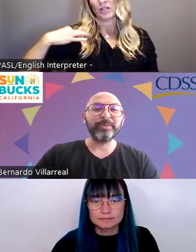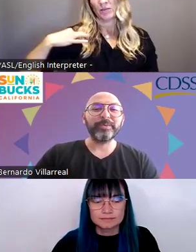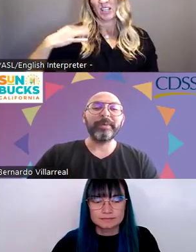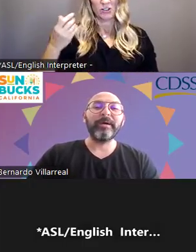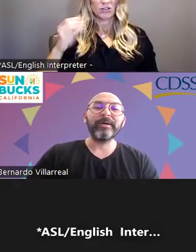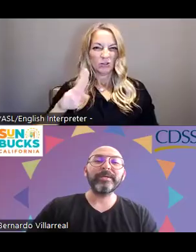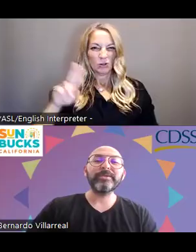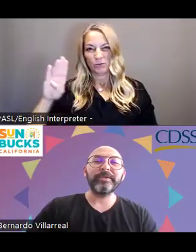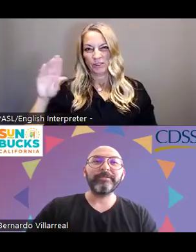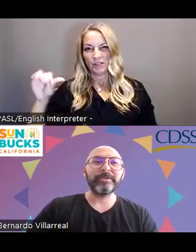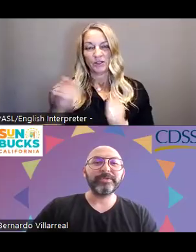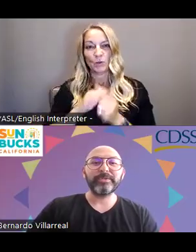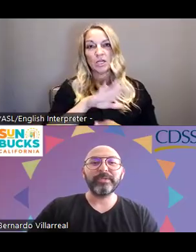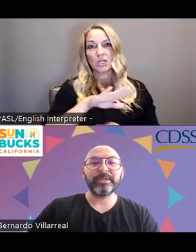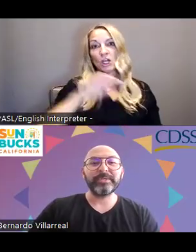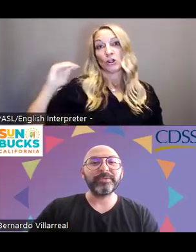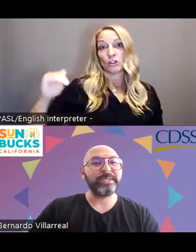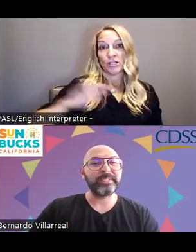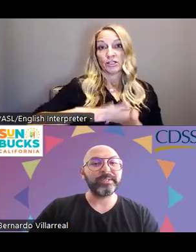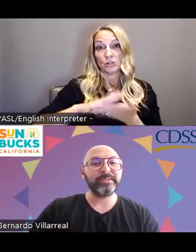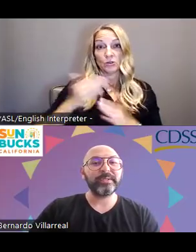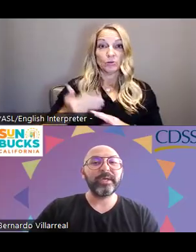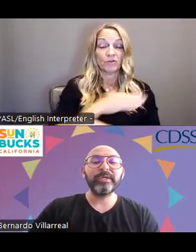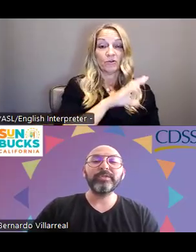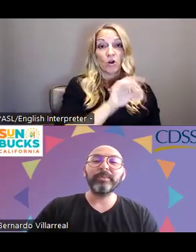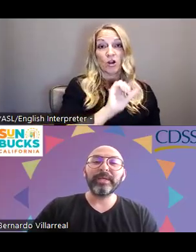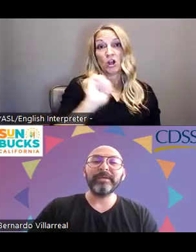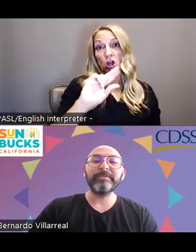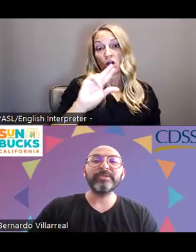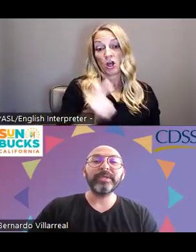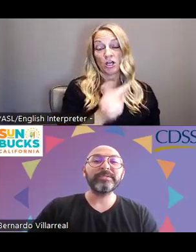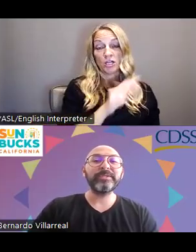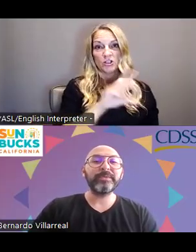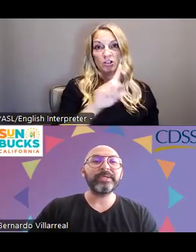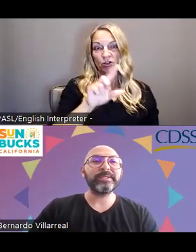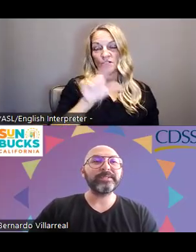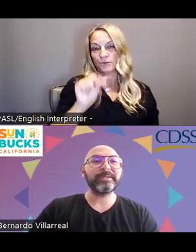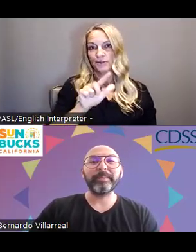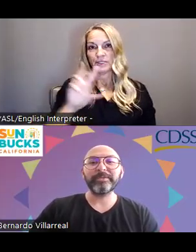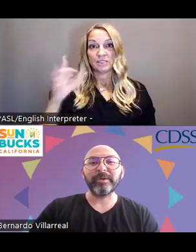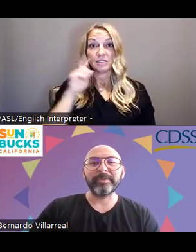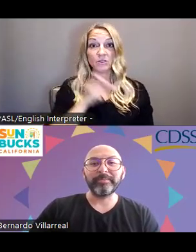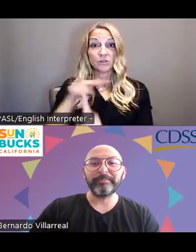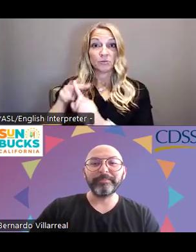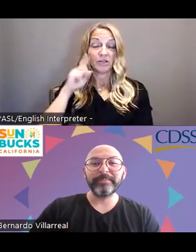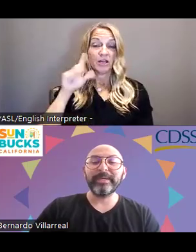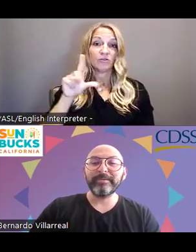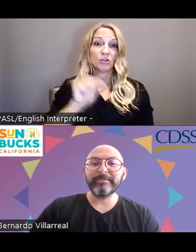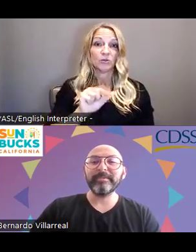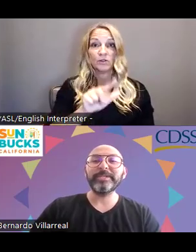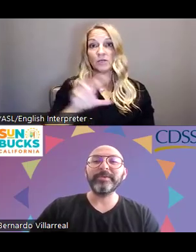their child's school by August 31st, 2026 to apply for a 2026 Sunbucks